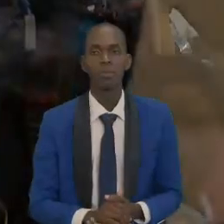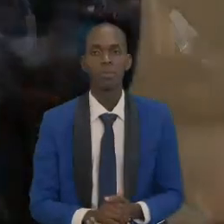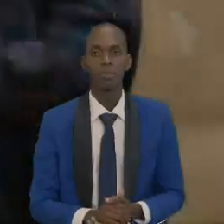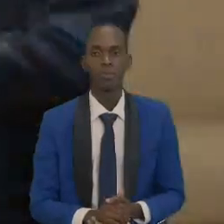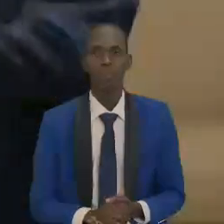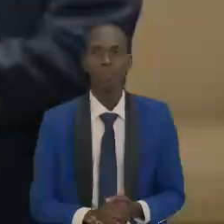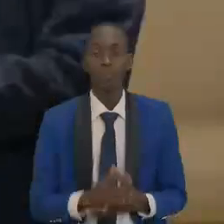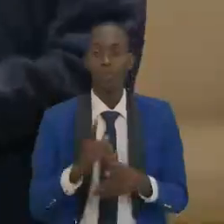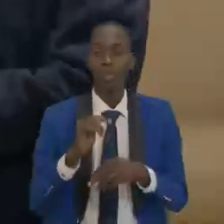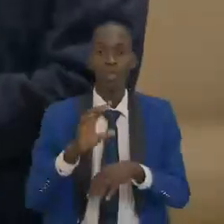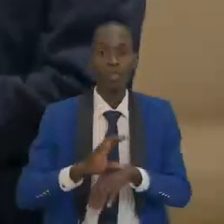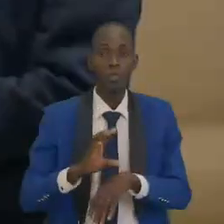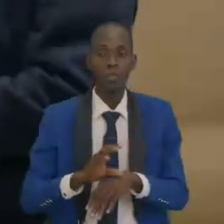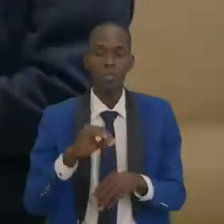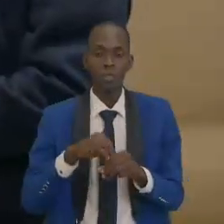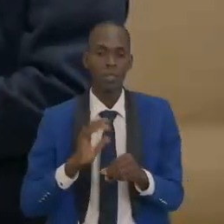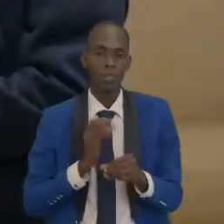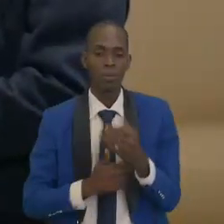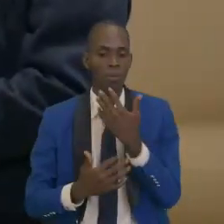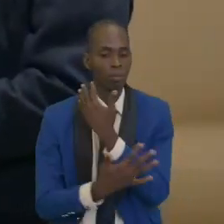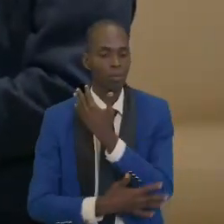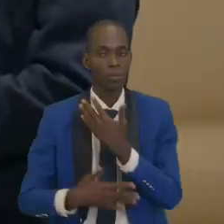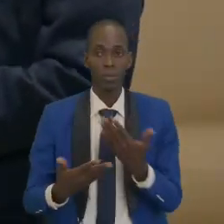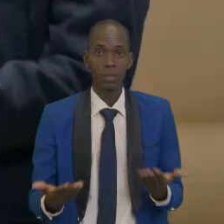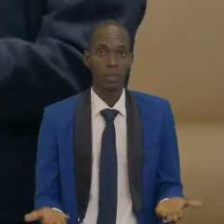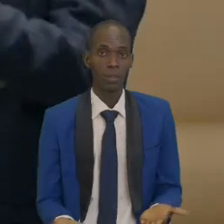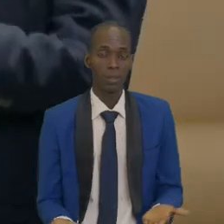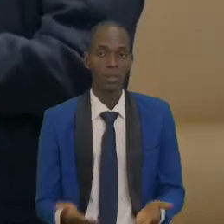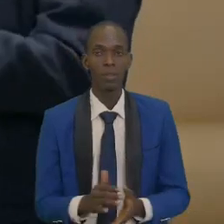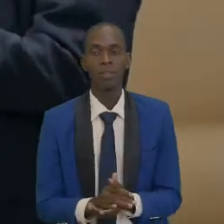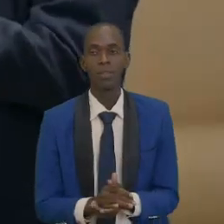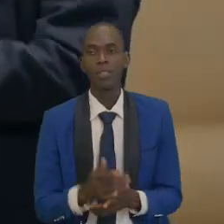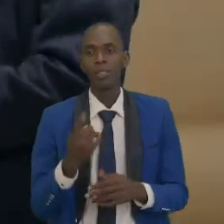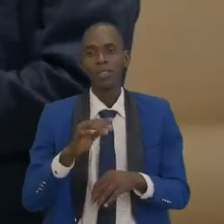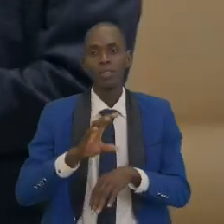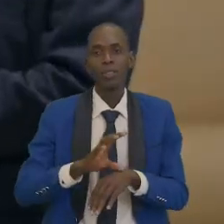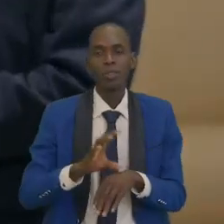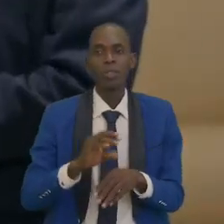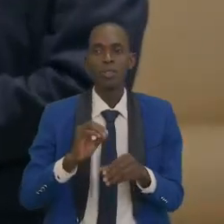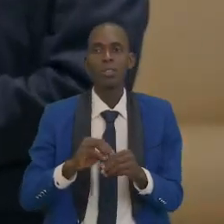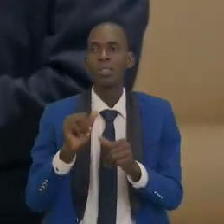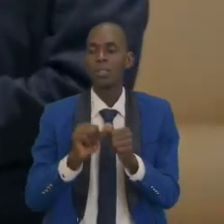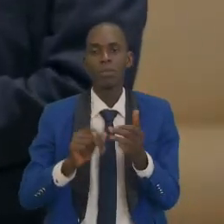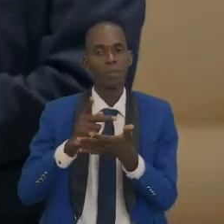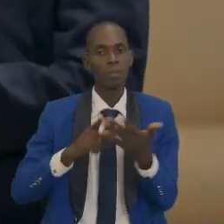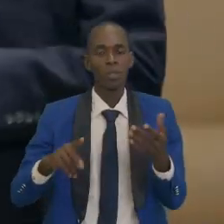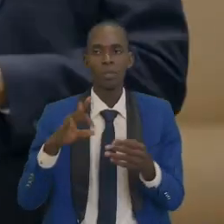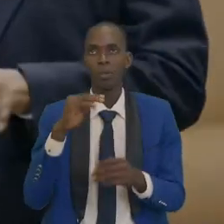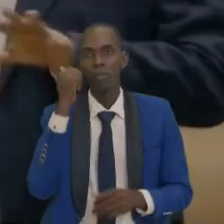the church in our country here the church is a continent of Africa